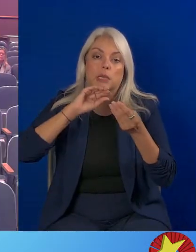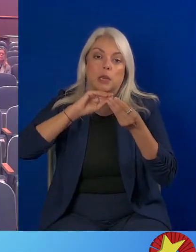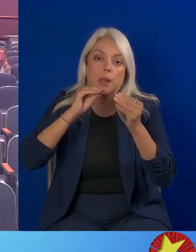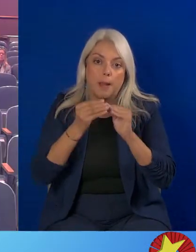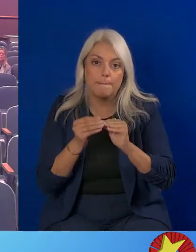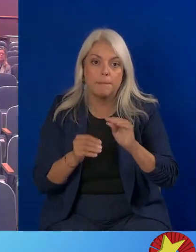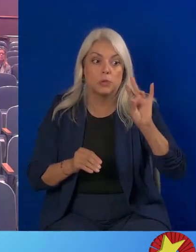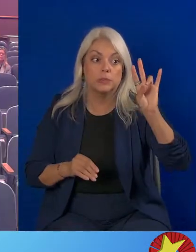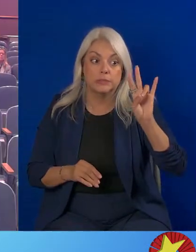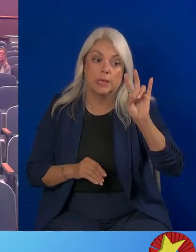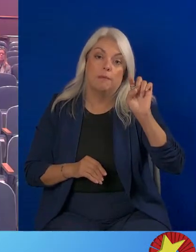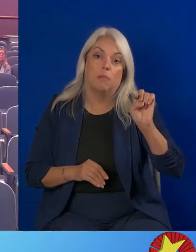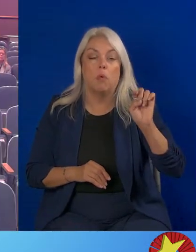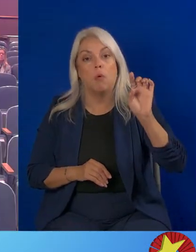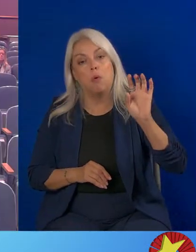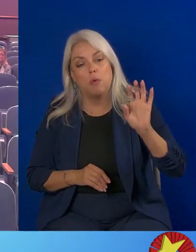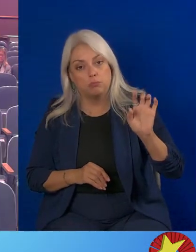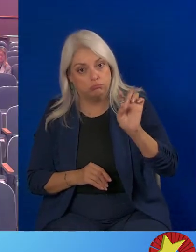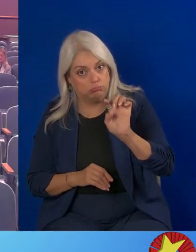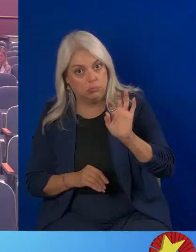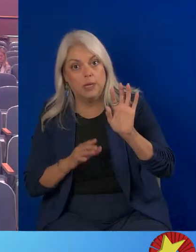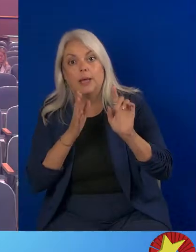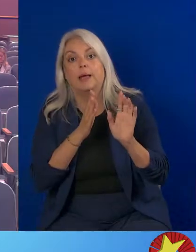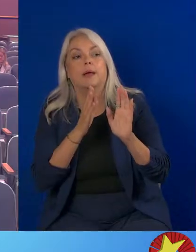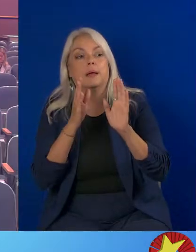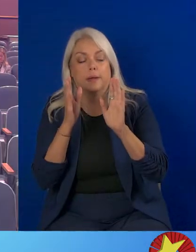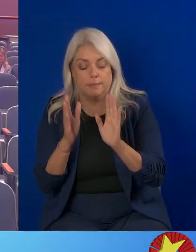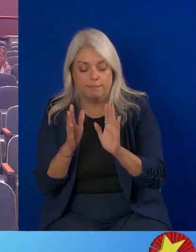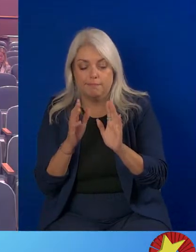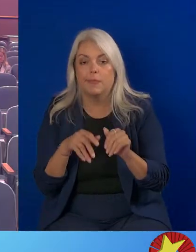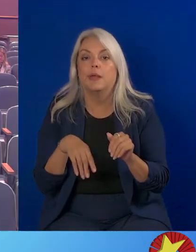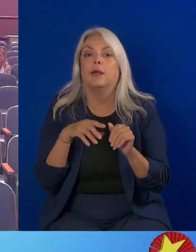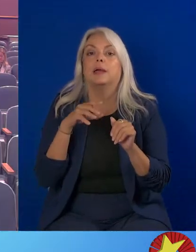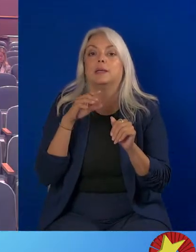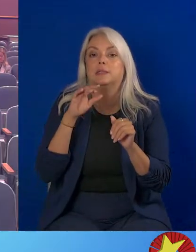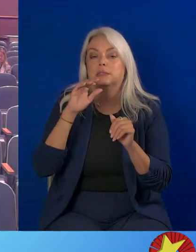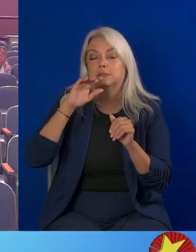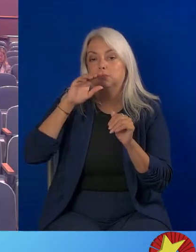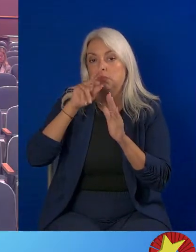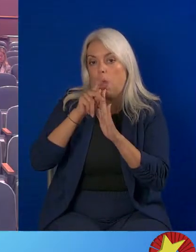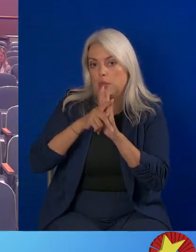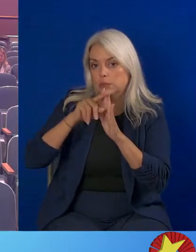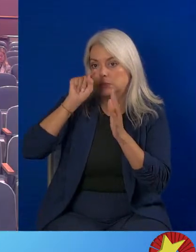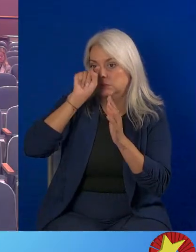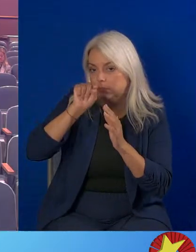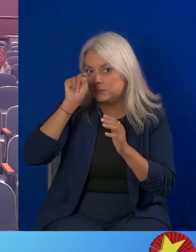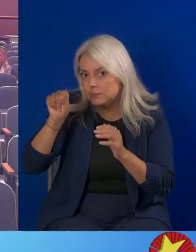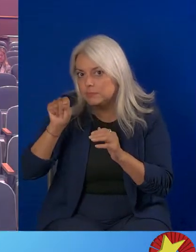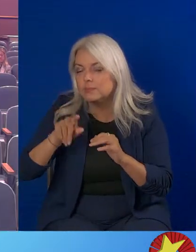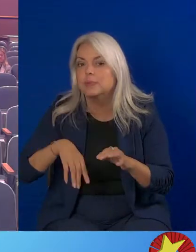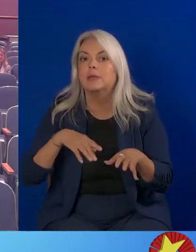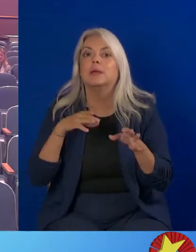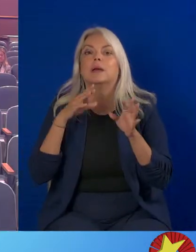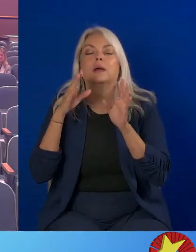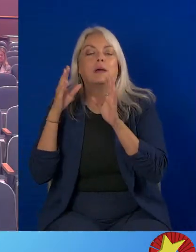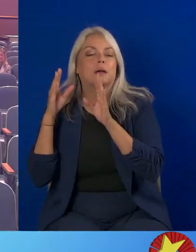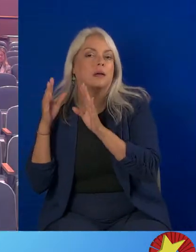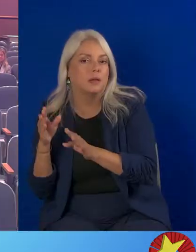so that way it's clear for the record there. So the agenda item number, as well as